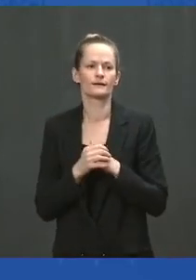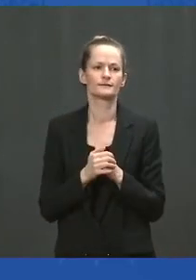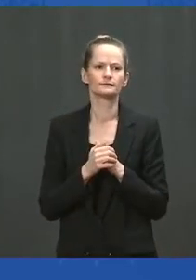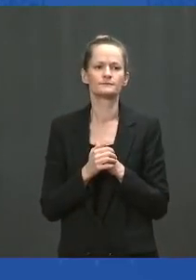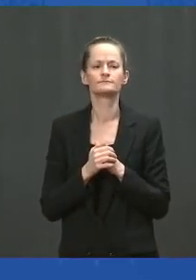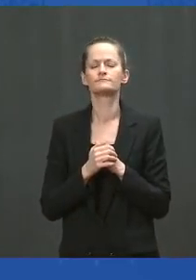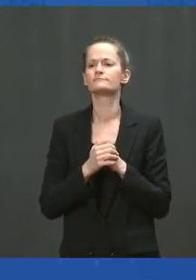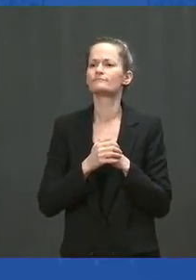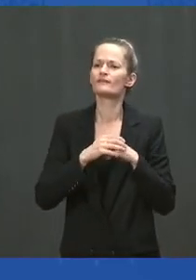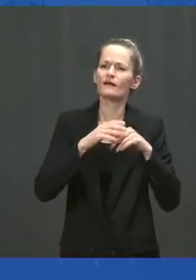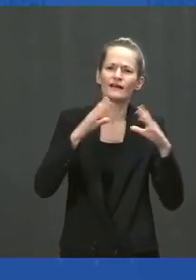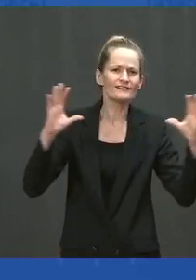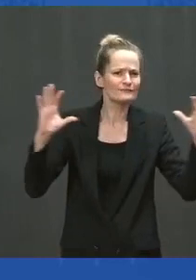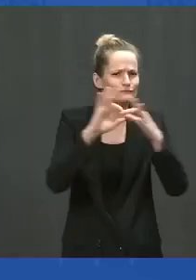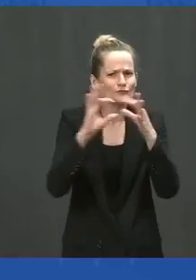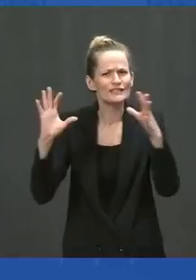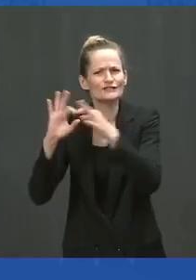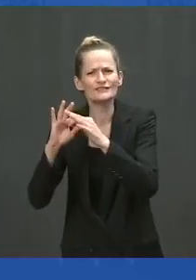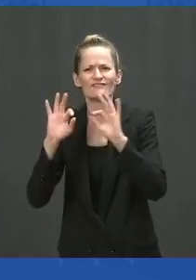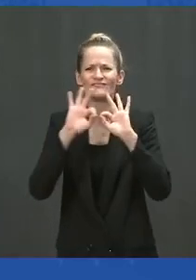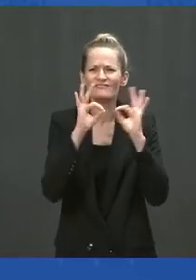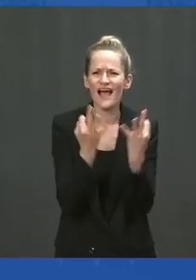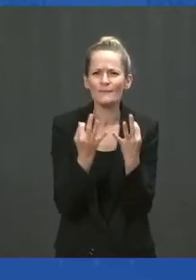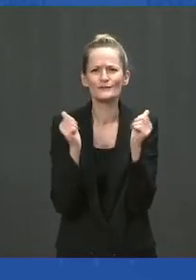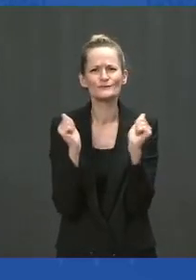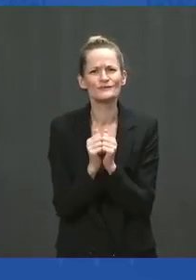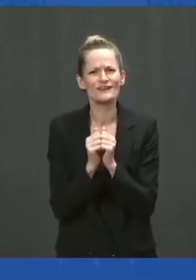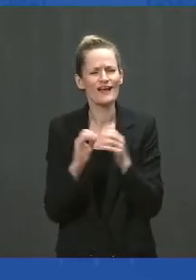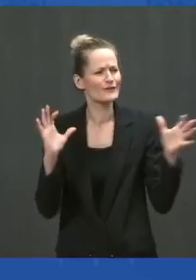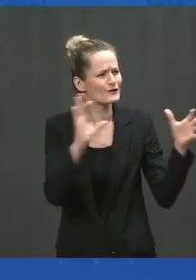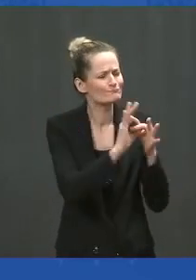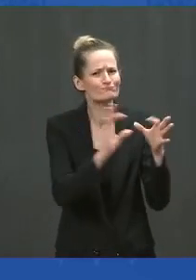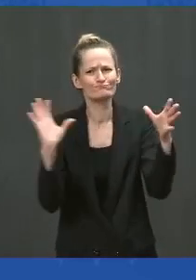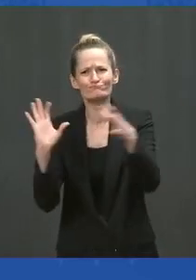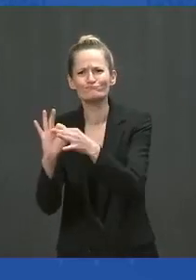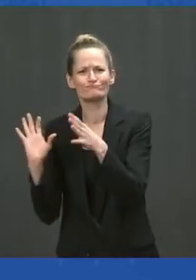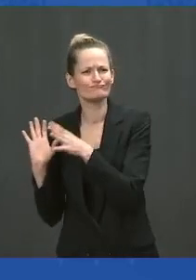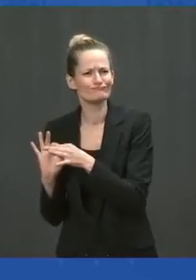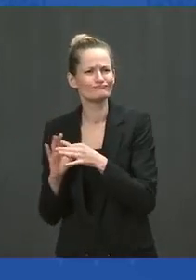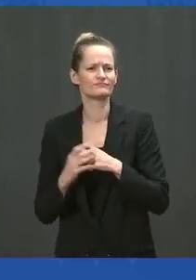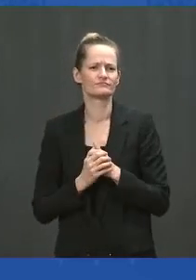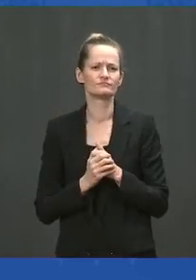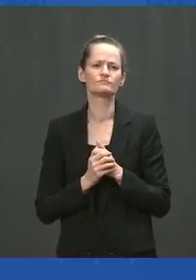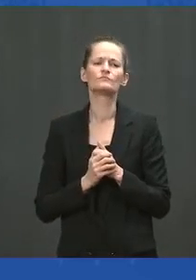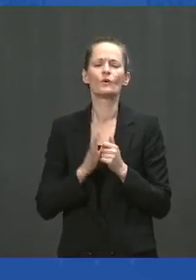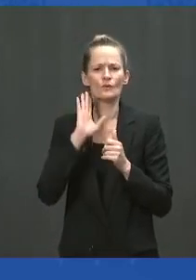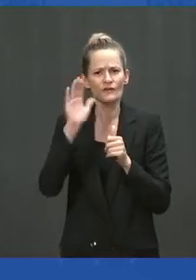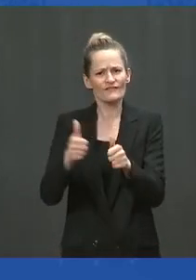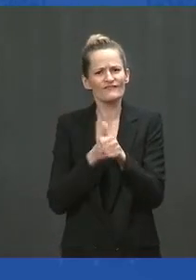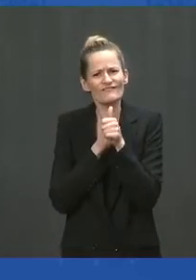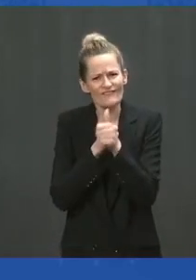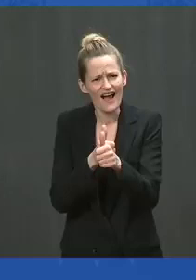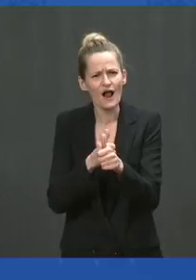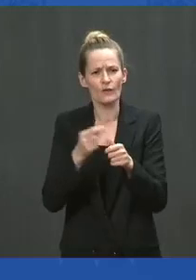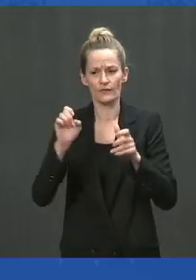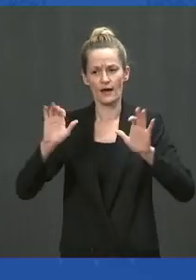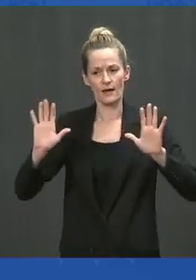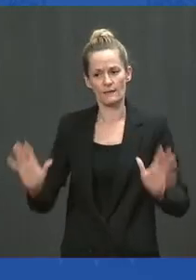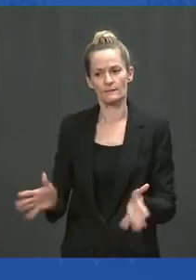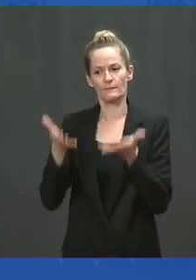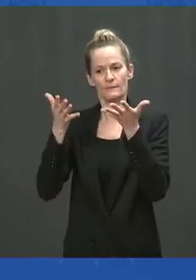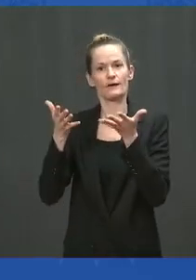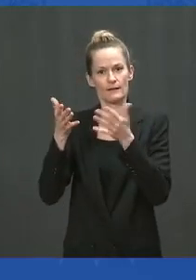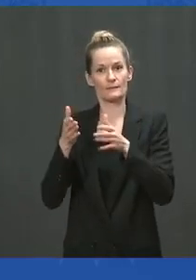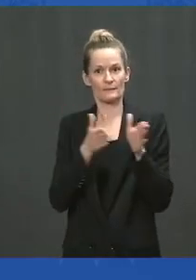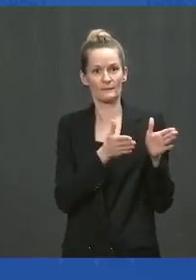framework for the remainder of my Build Back Better agenda and giving tax cuts to the middle class by investing